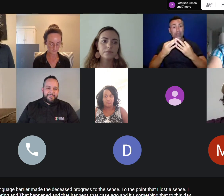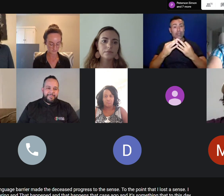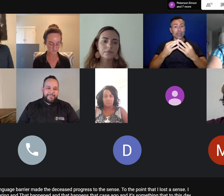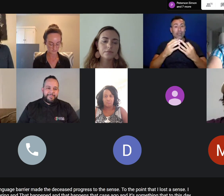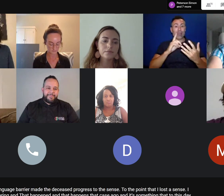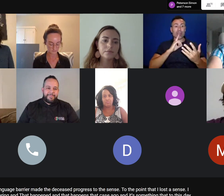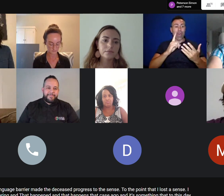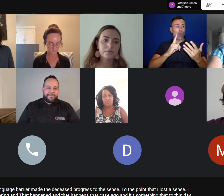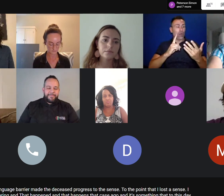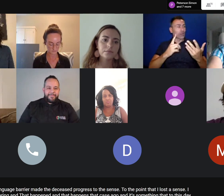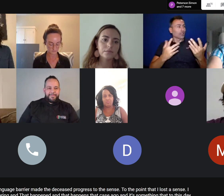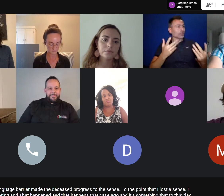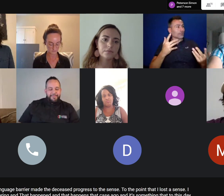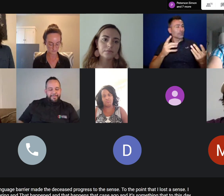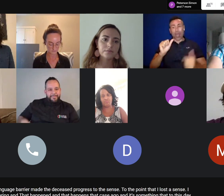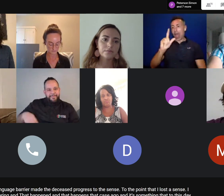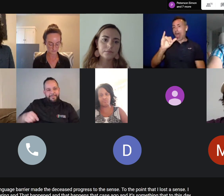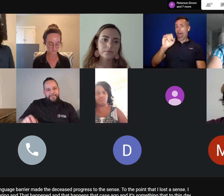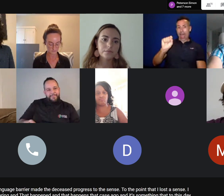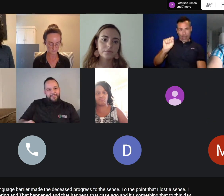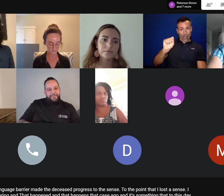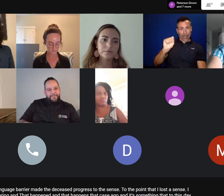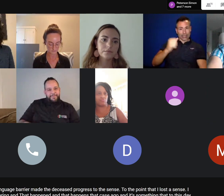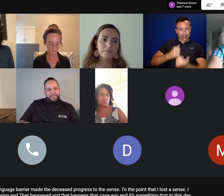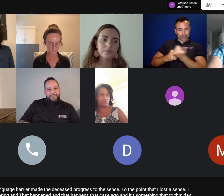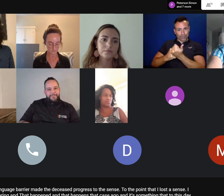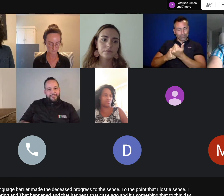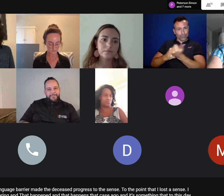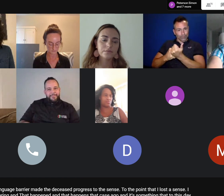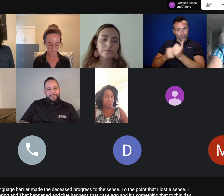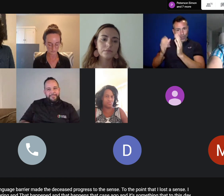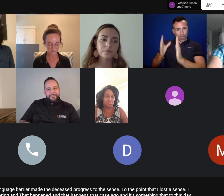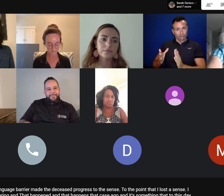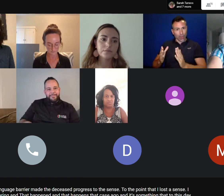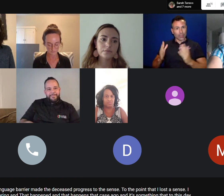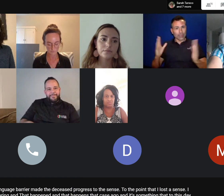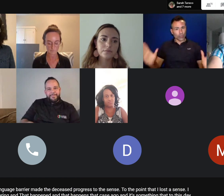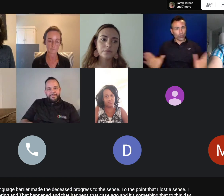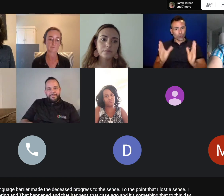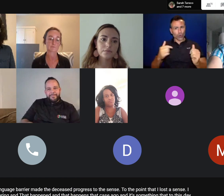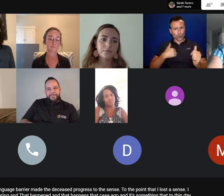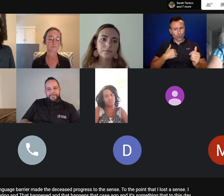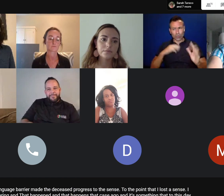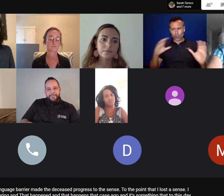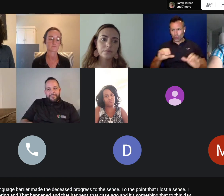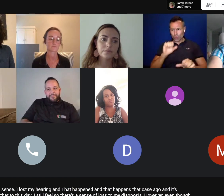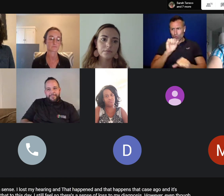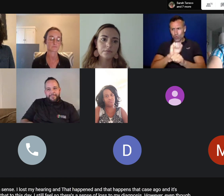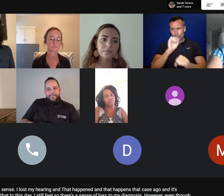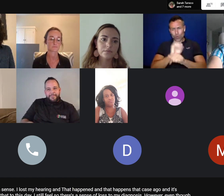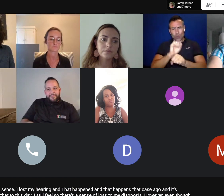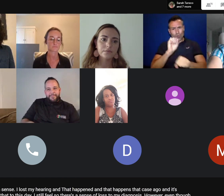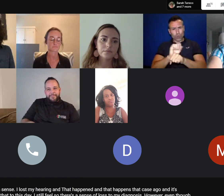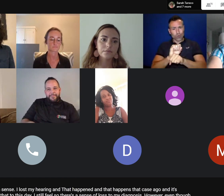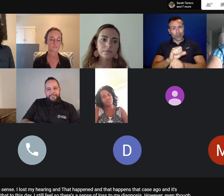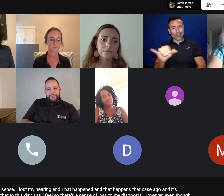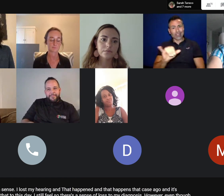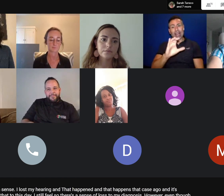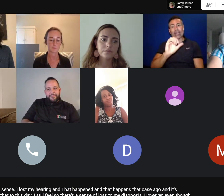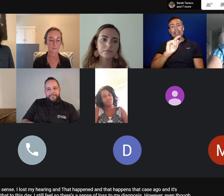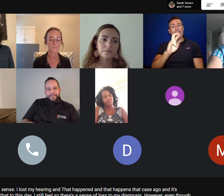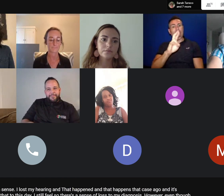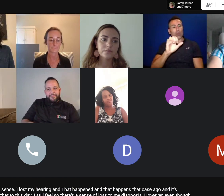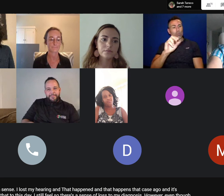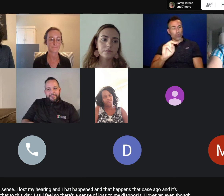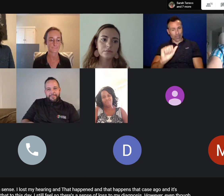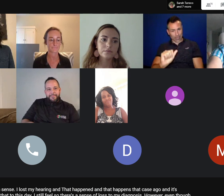that have encouraged me to do work like Project Hearing and She Can Talk Disability and bring each one of